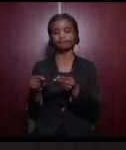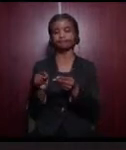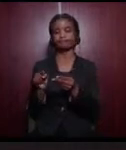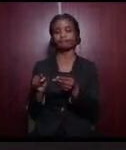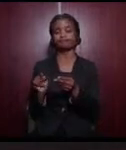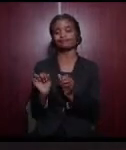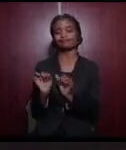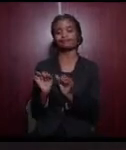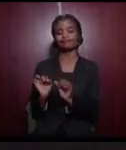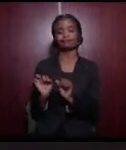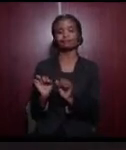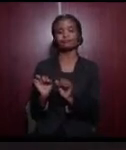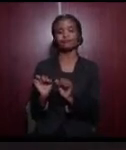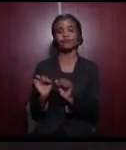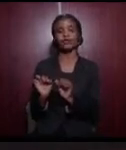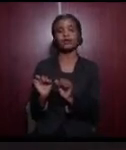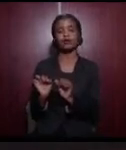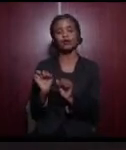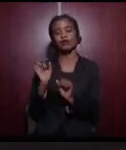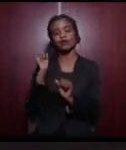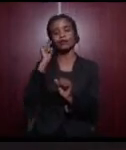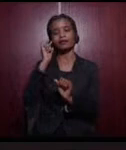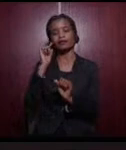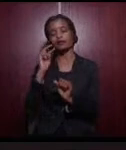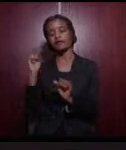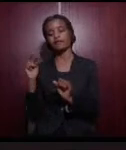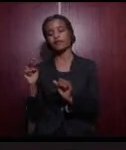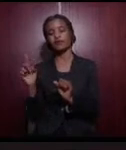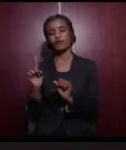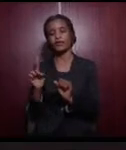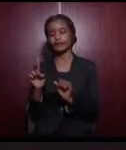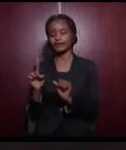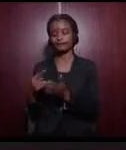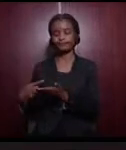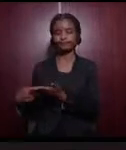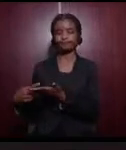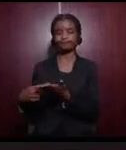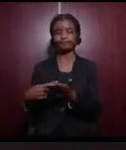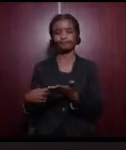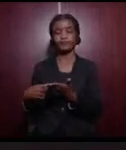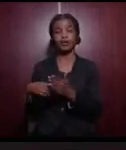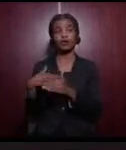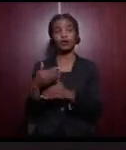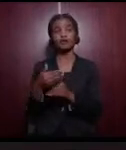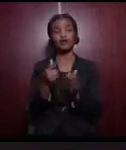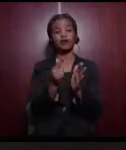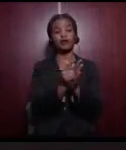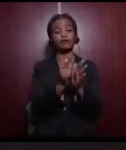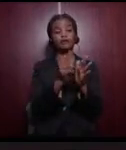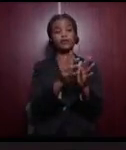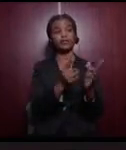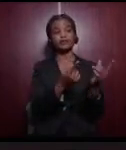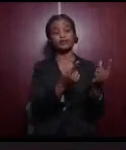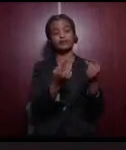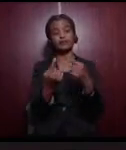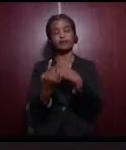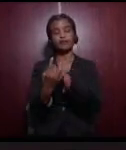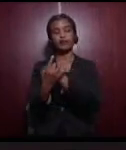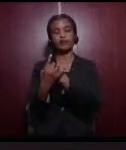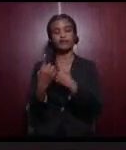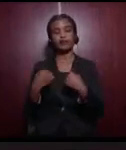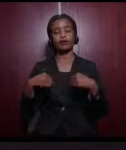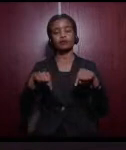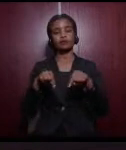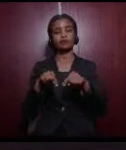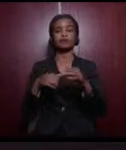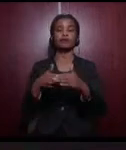view, and then Bo advocate will also come and advise us, and then we'll then consolidate,